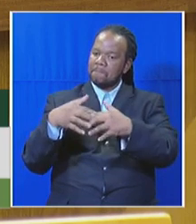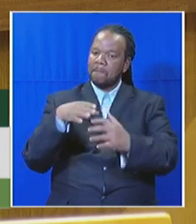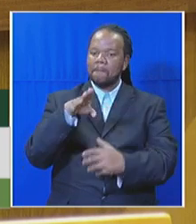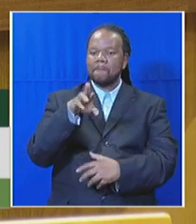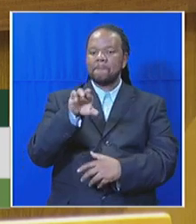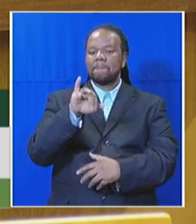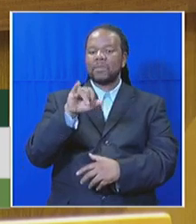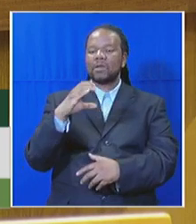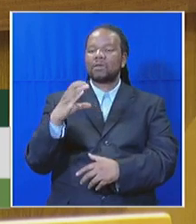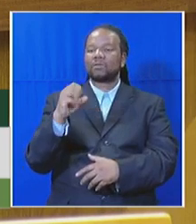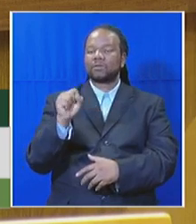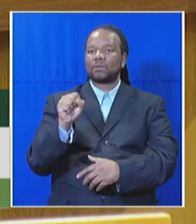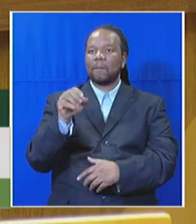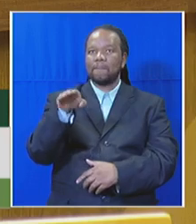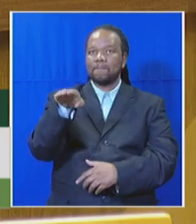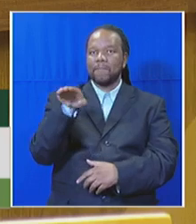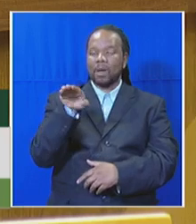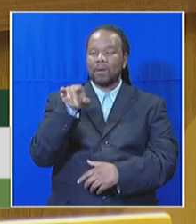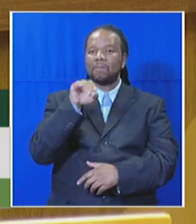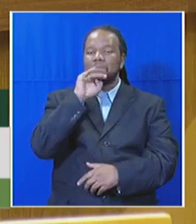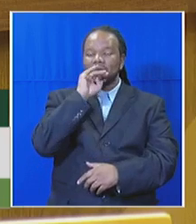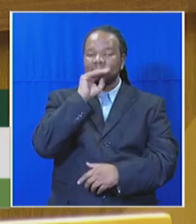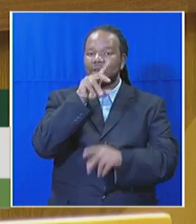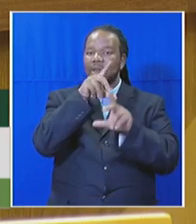namely the new development bank